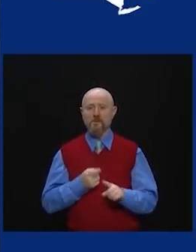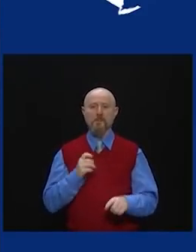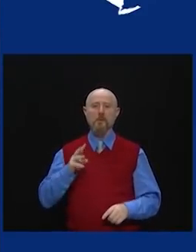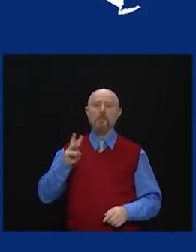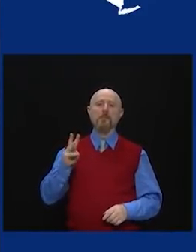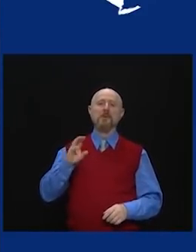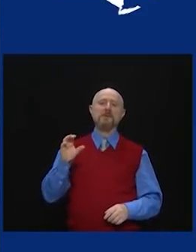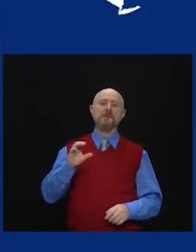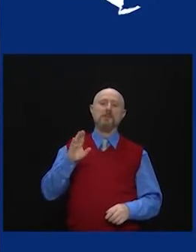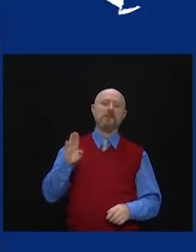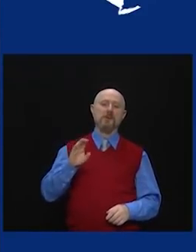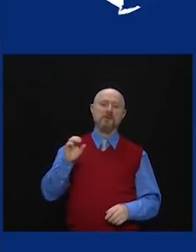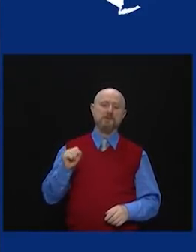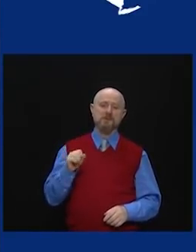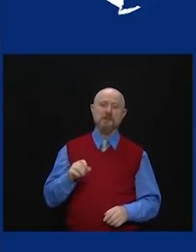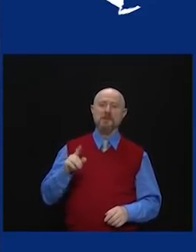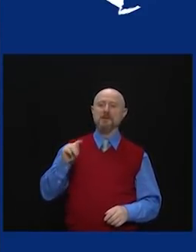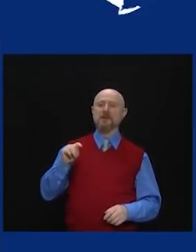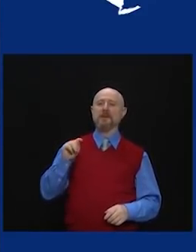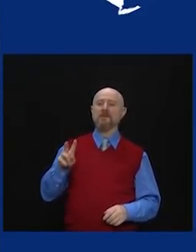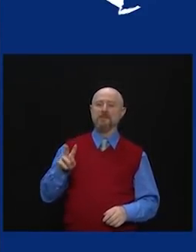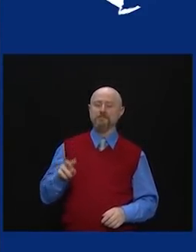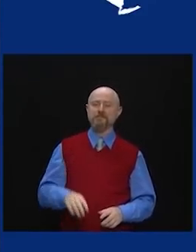TV. Marcia, your mic is open.